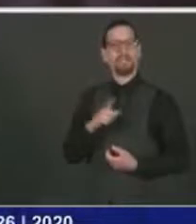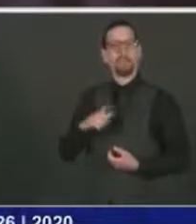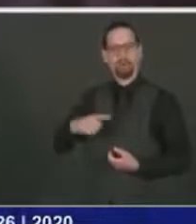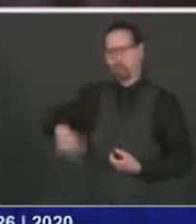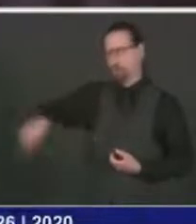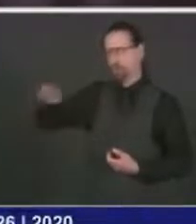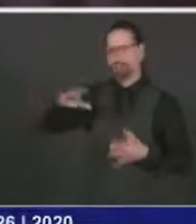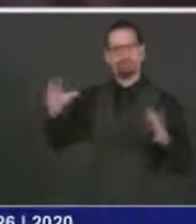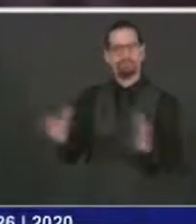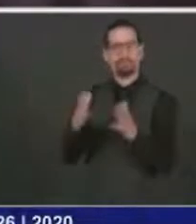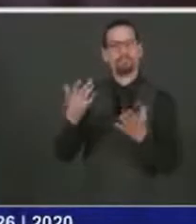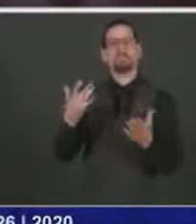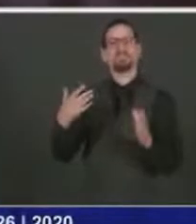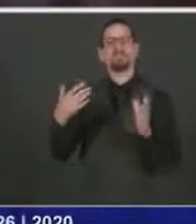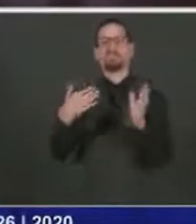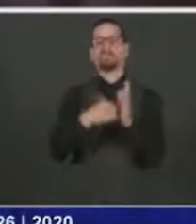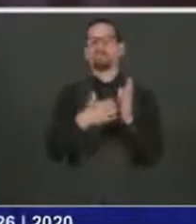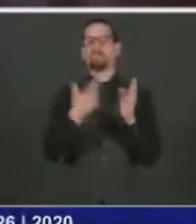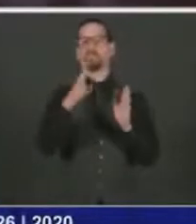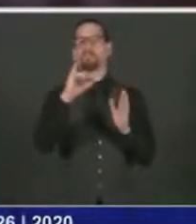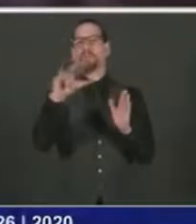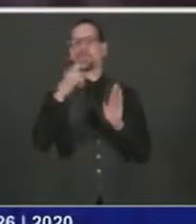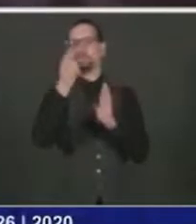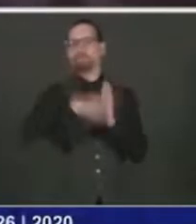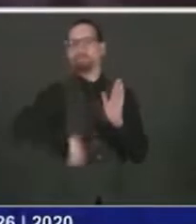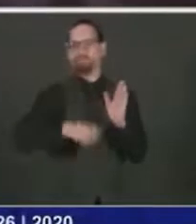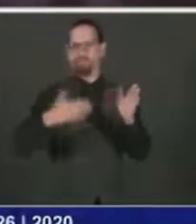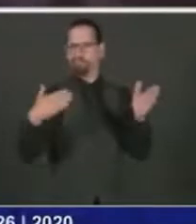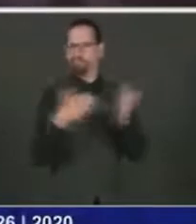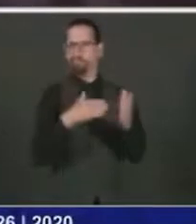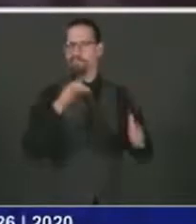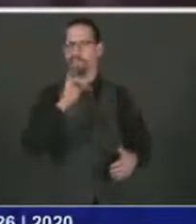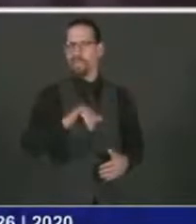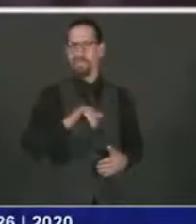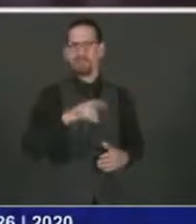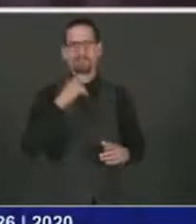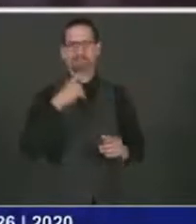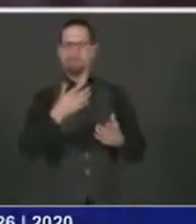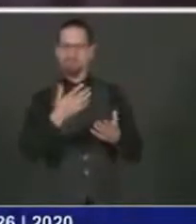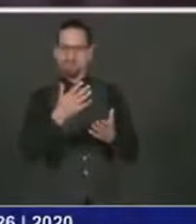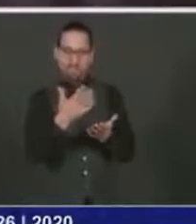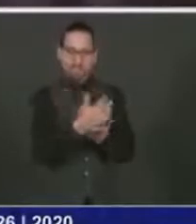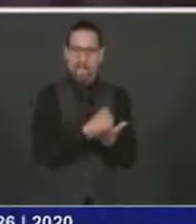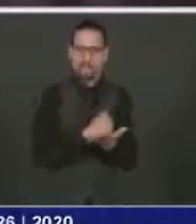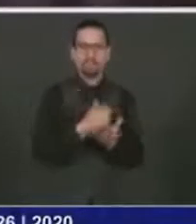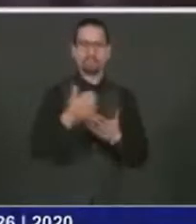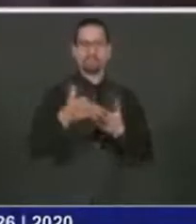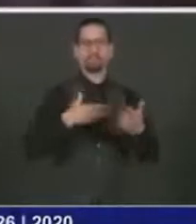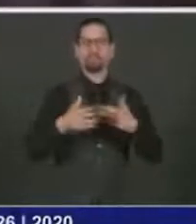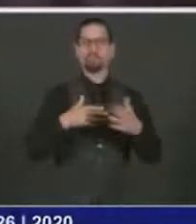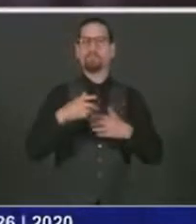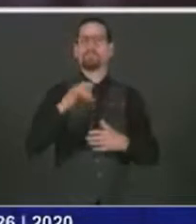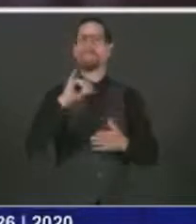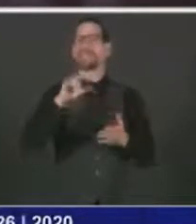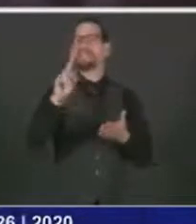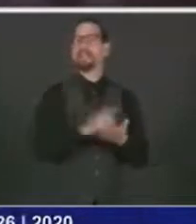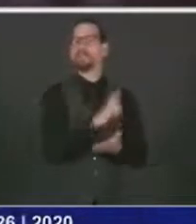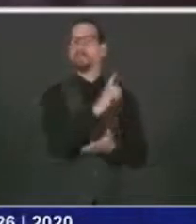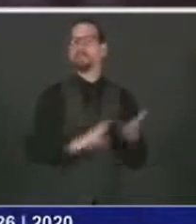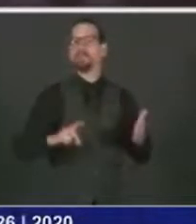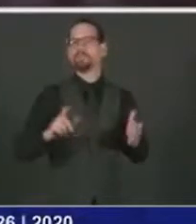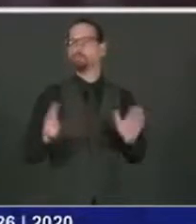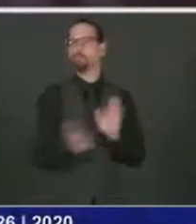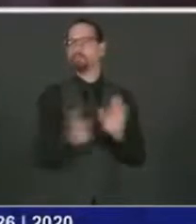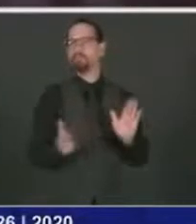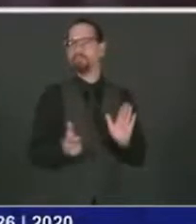for renters on the basis of the source of their income. And I am asking the legislature again this year to pass that. I believe